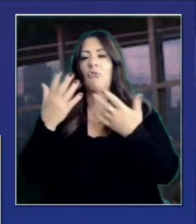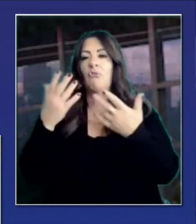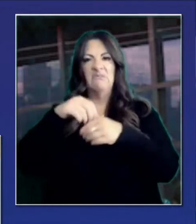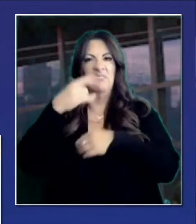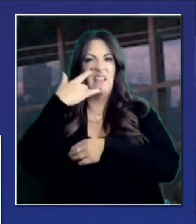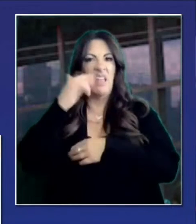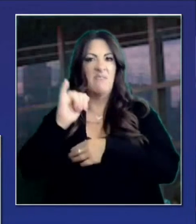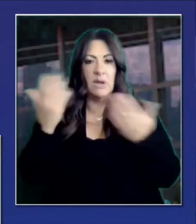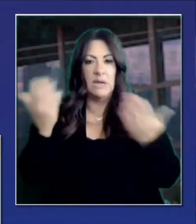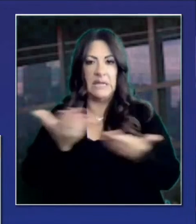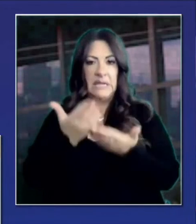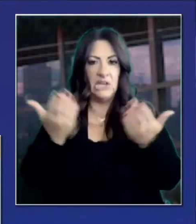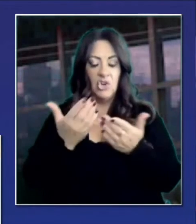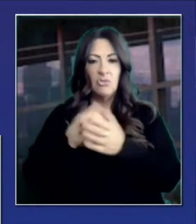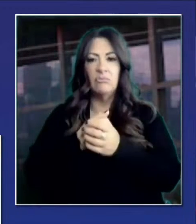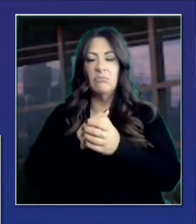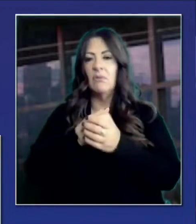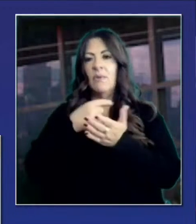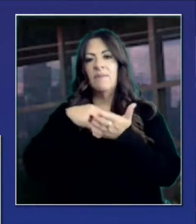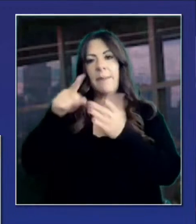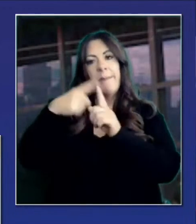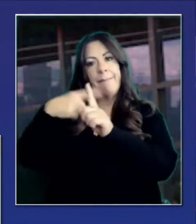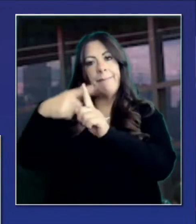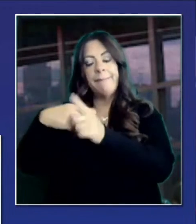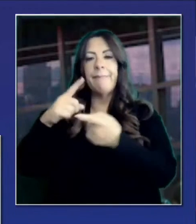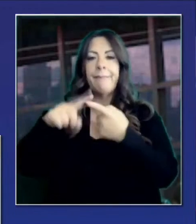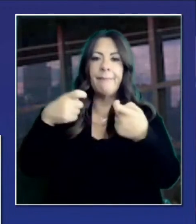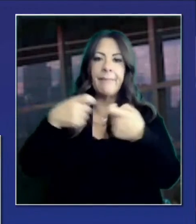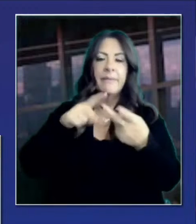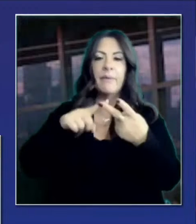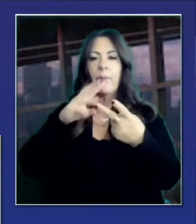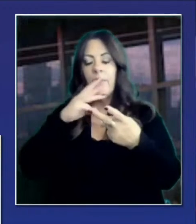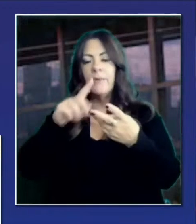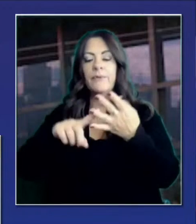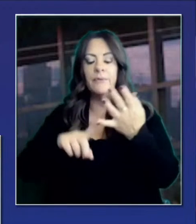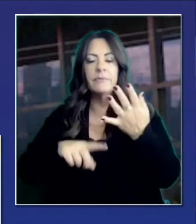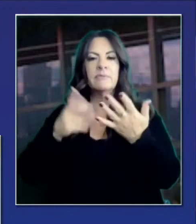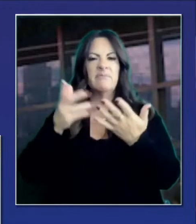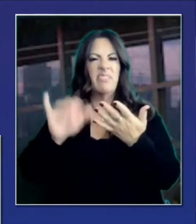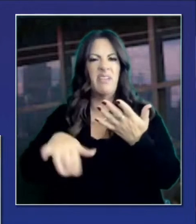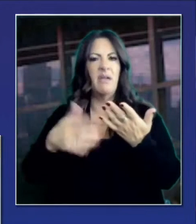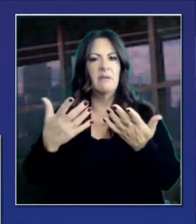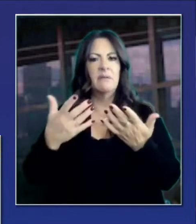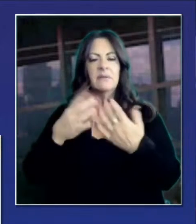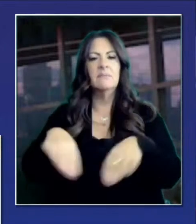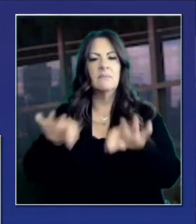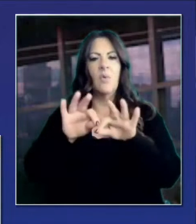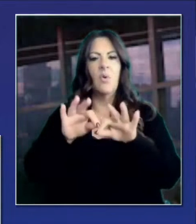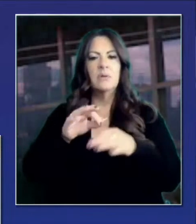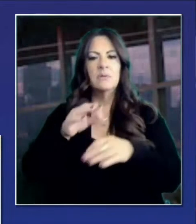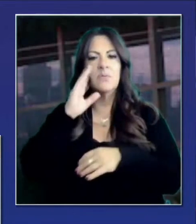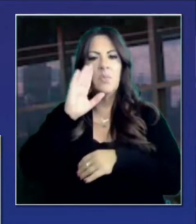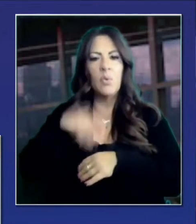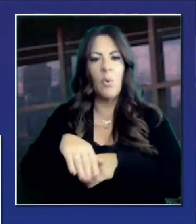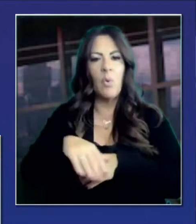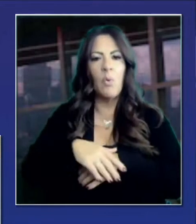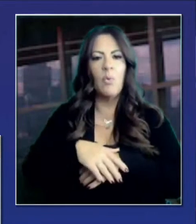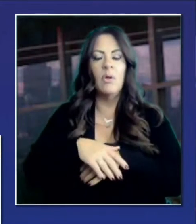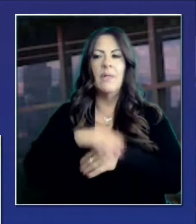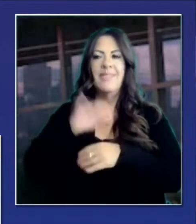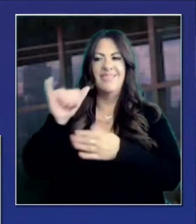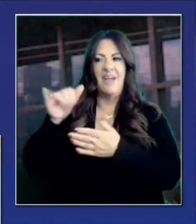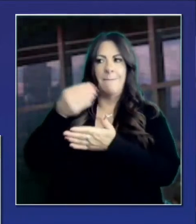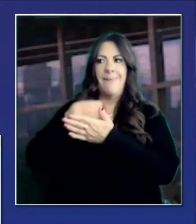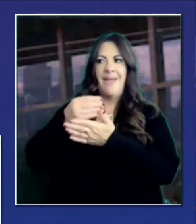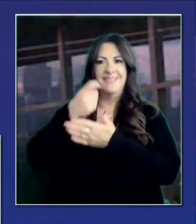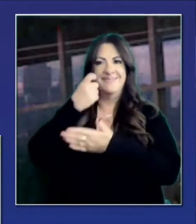It's been highlighted, and we're grateful for all of the work that's been done to highlight that critical issue. By the way, these dollars will help in